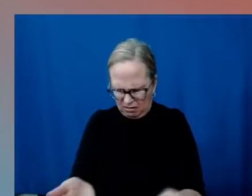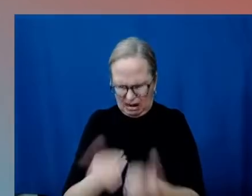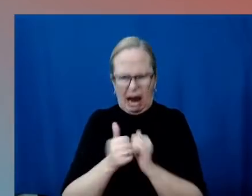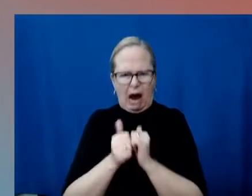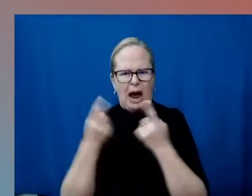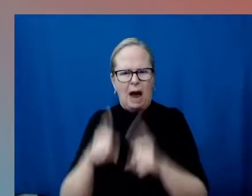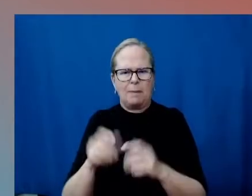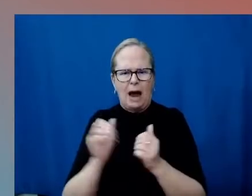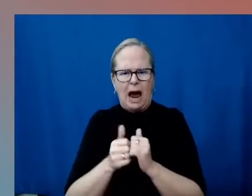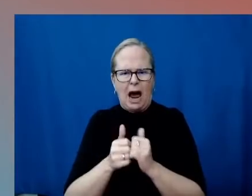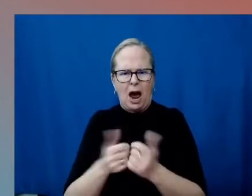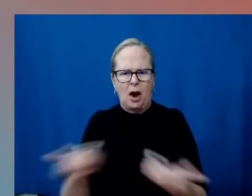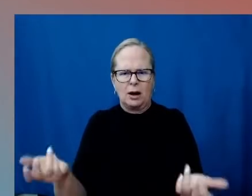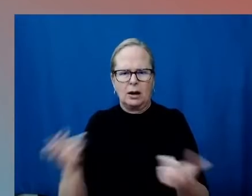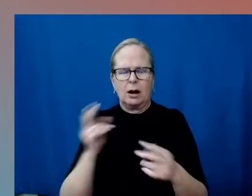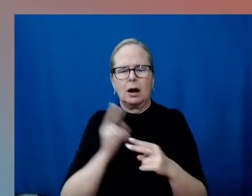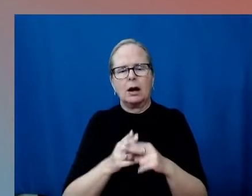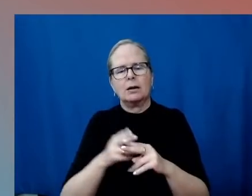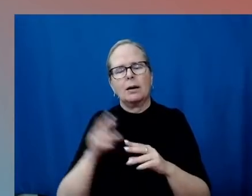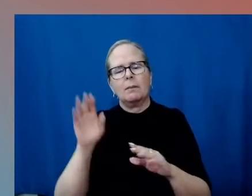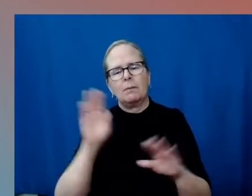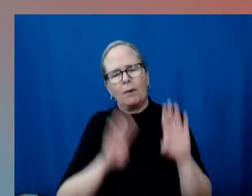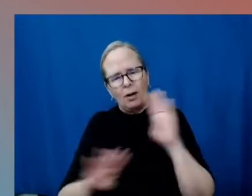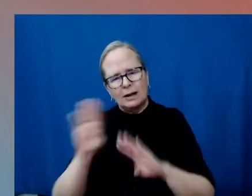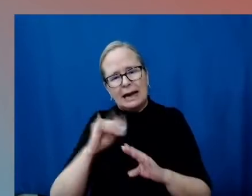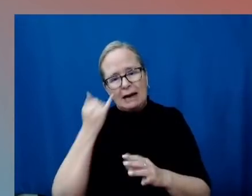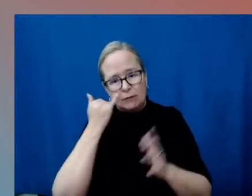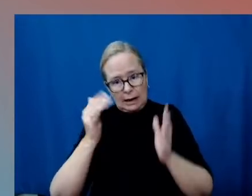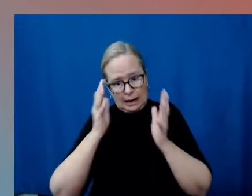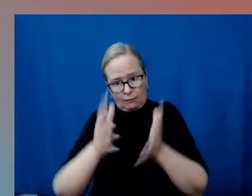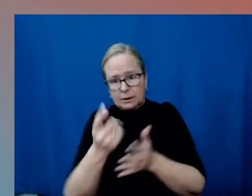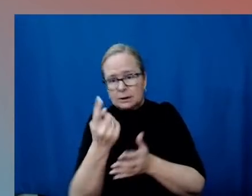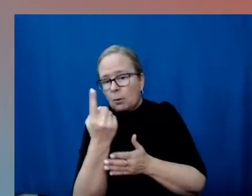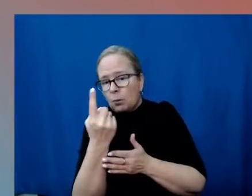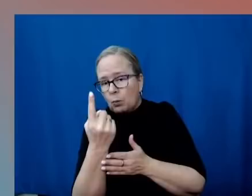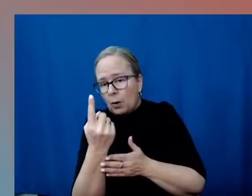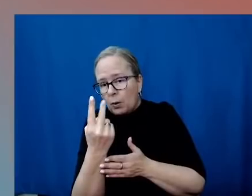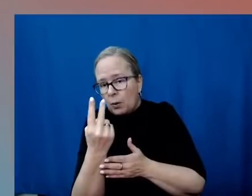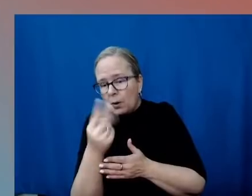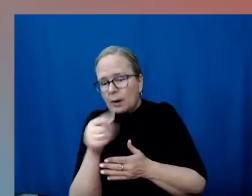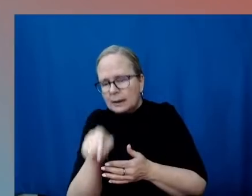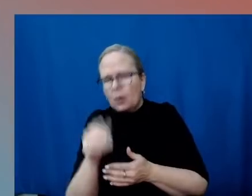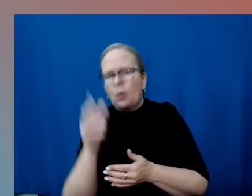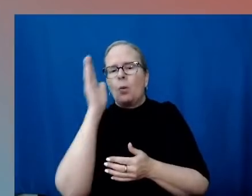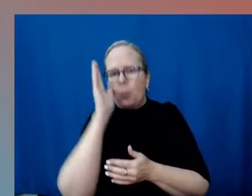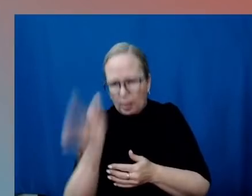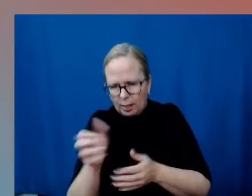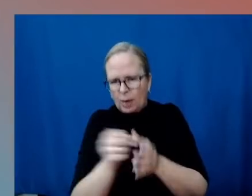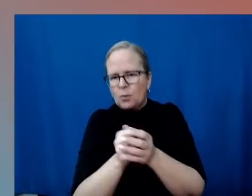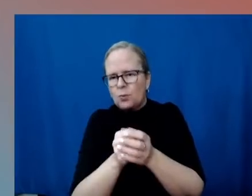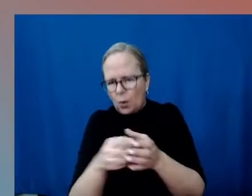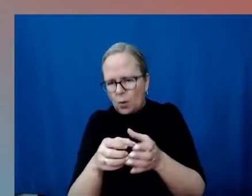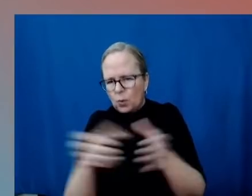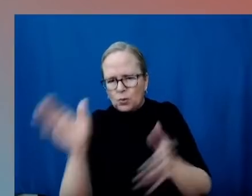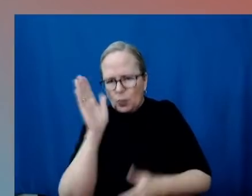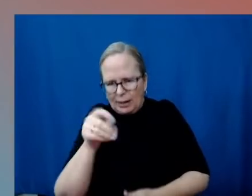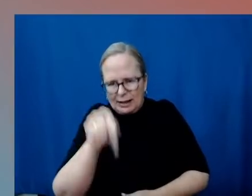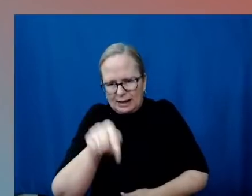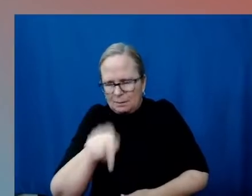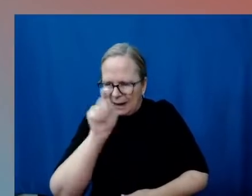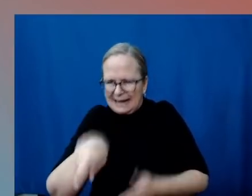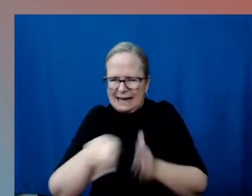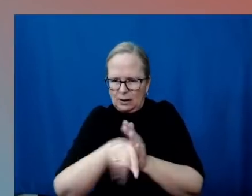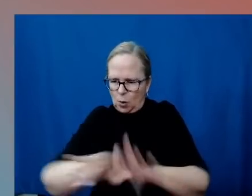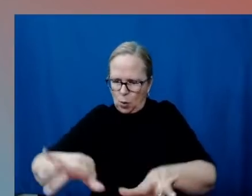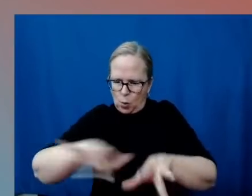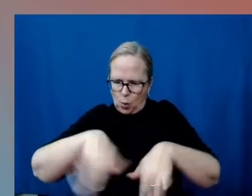biology. If you leave a little bit of something that can grow exponentially, it will grow exponentially. You just need to kill it completely. And I don't know